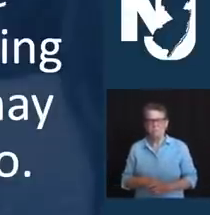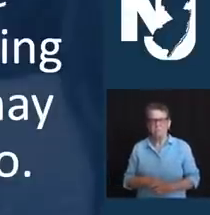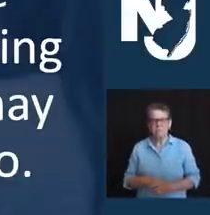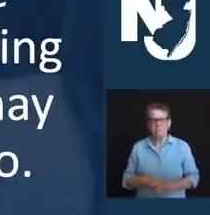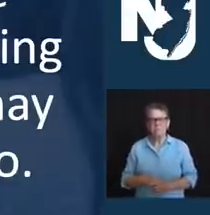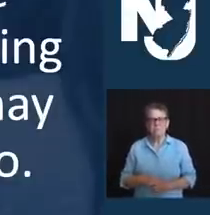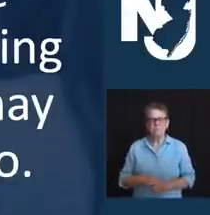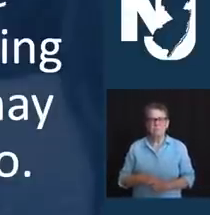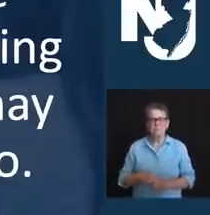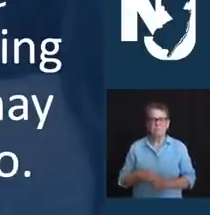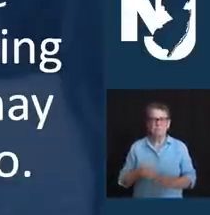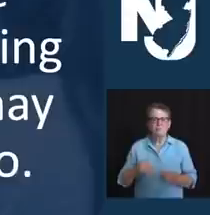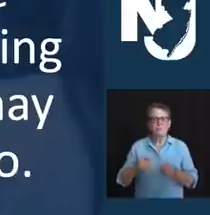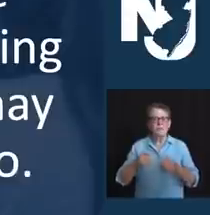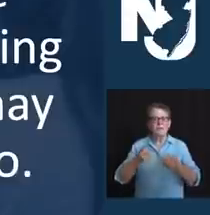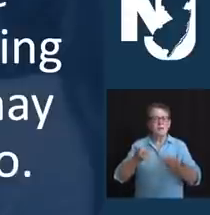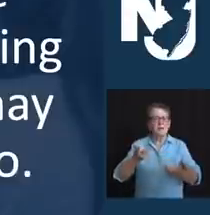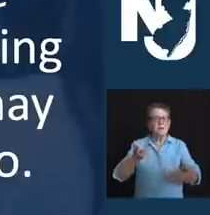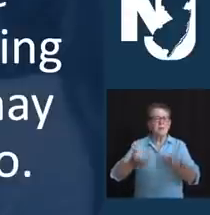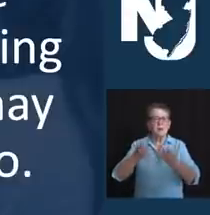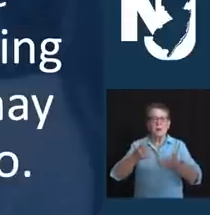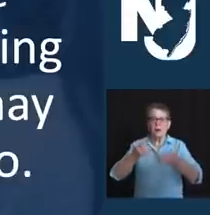wear a mask, that will not be tolerated.